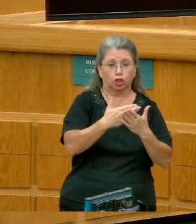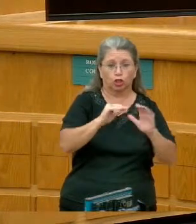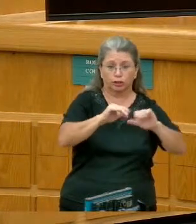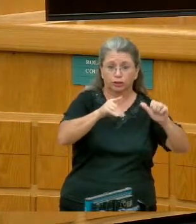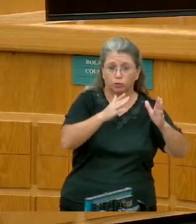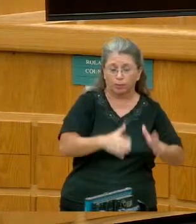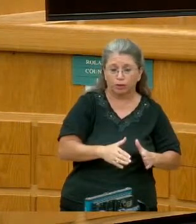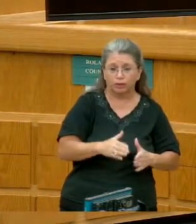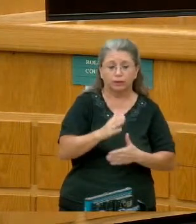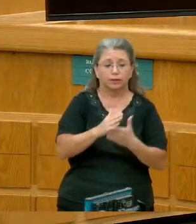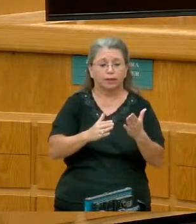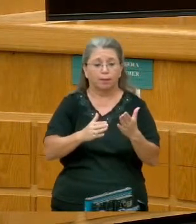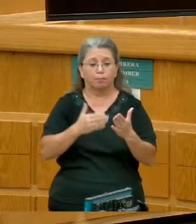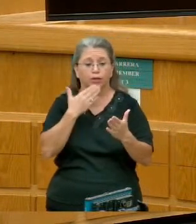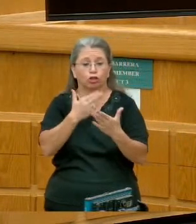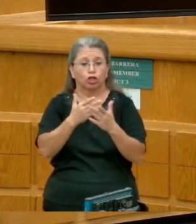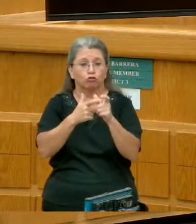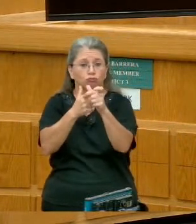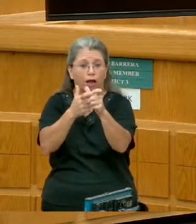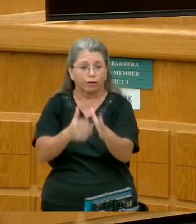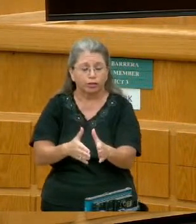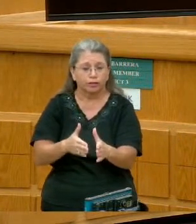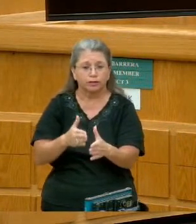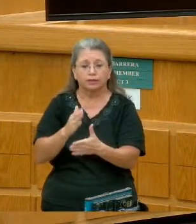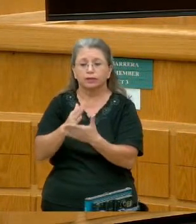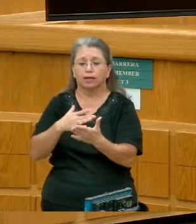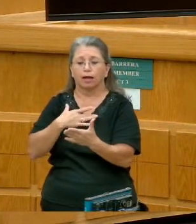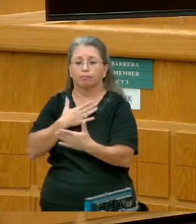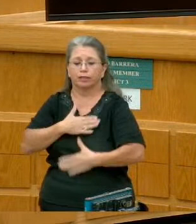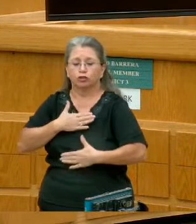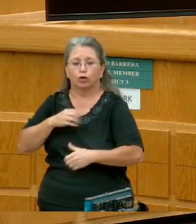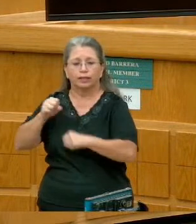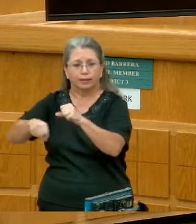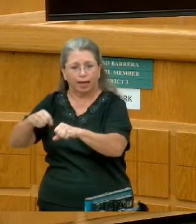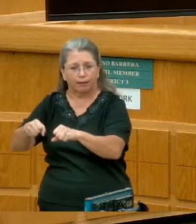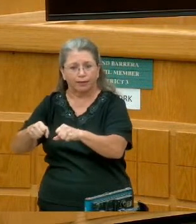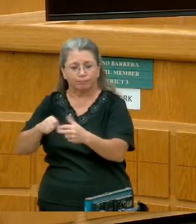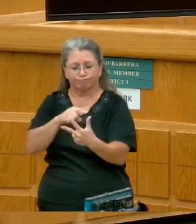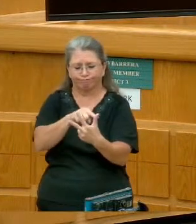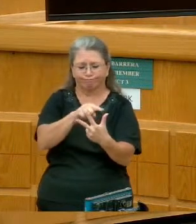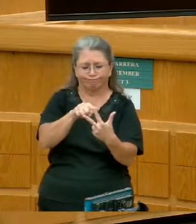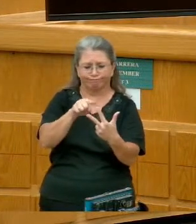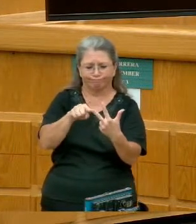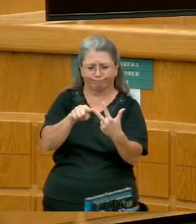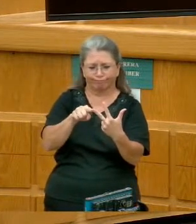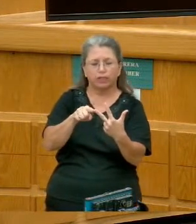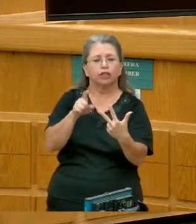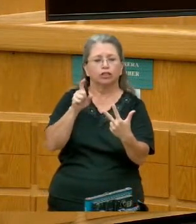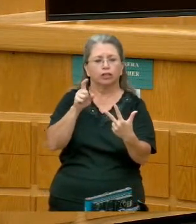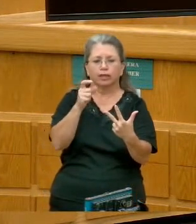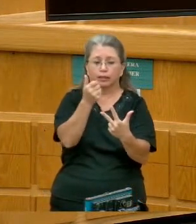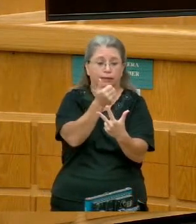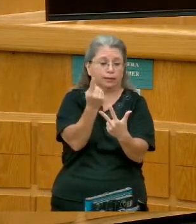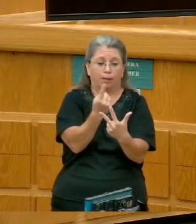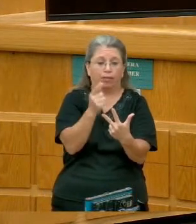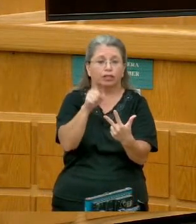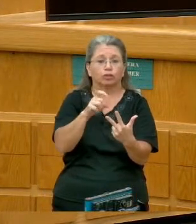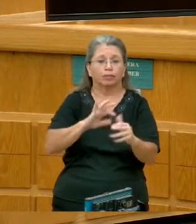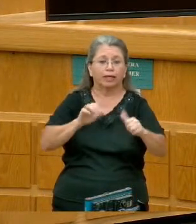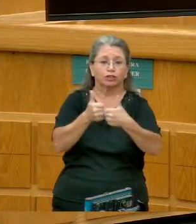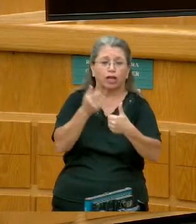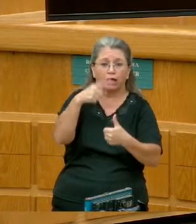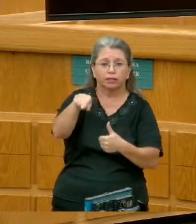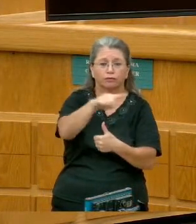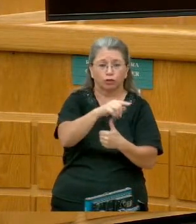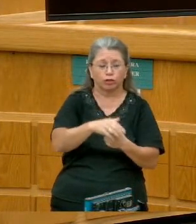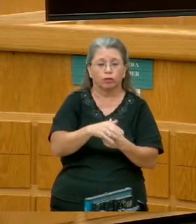like to cycle. But one of those three should be a challenge for us. And that's what we find ourselves in right now, is the greatest